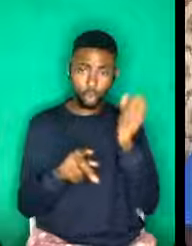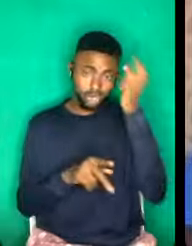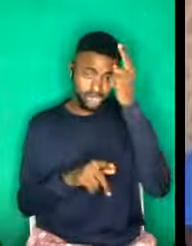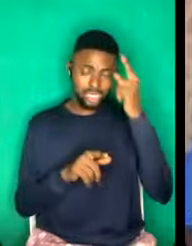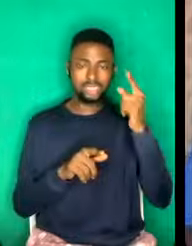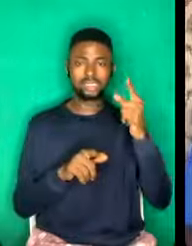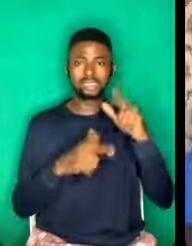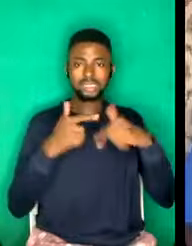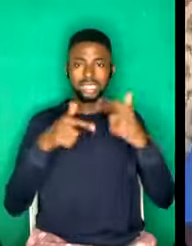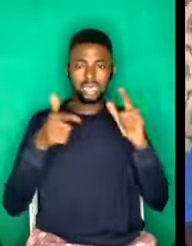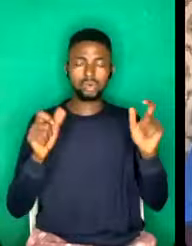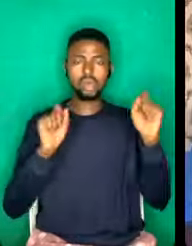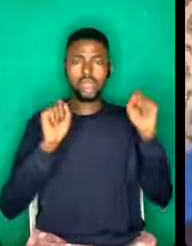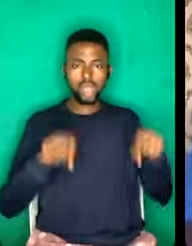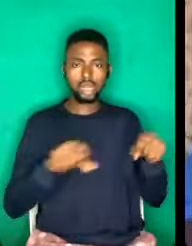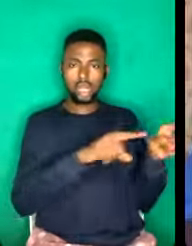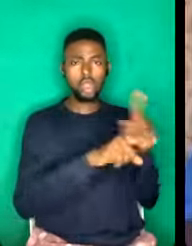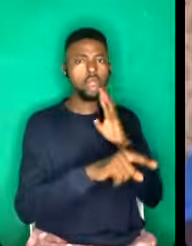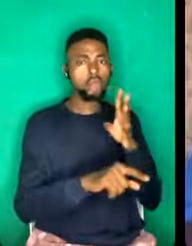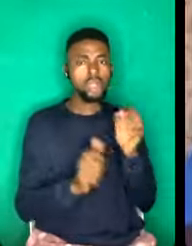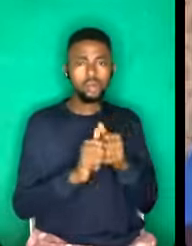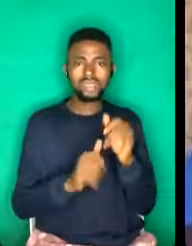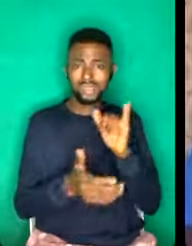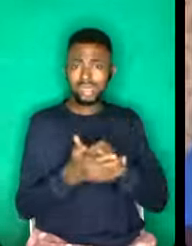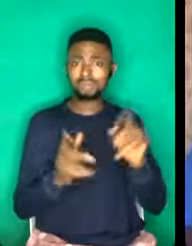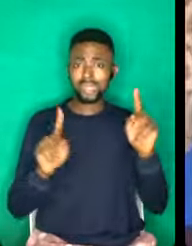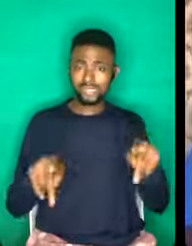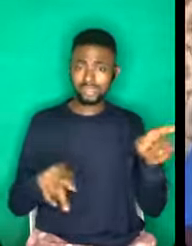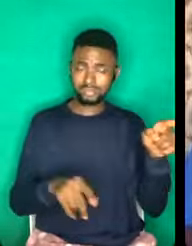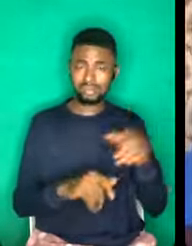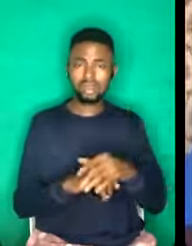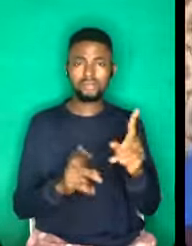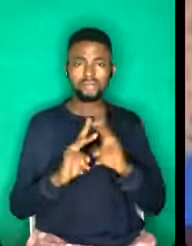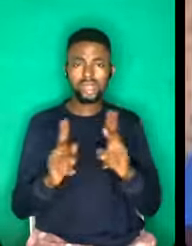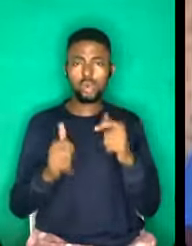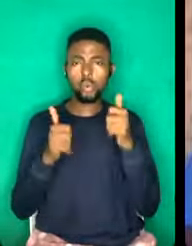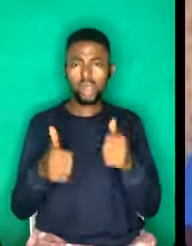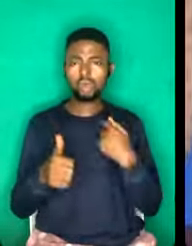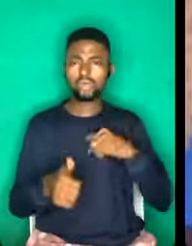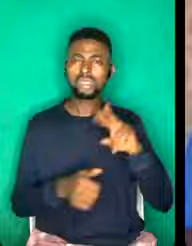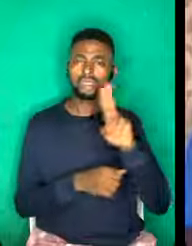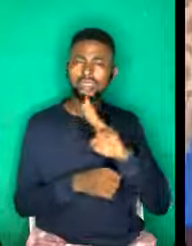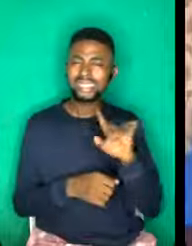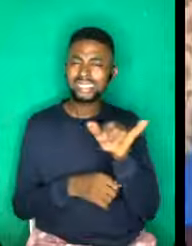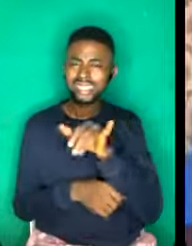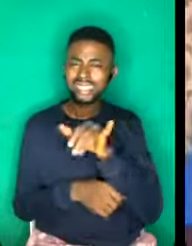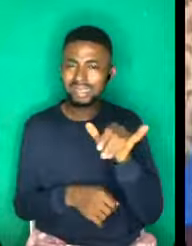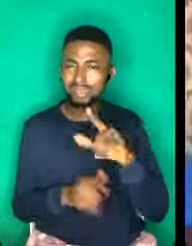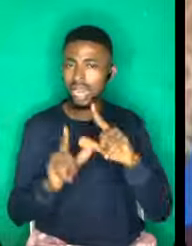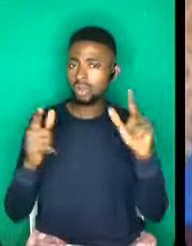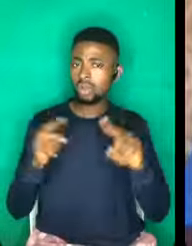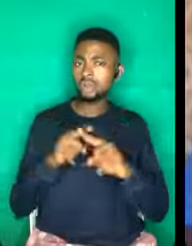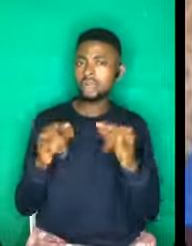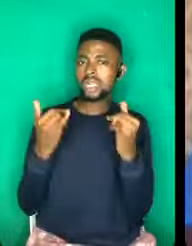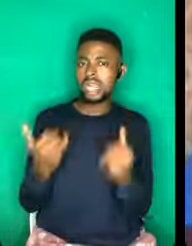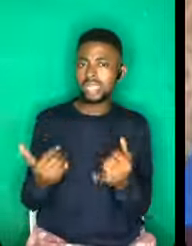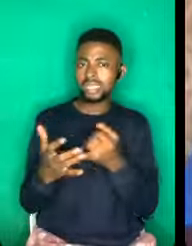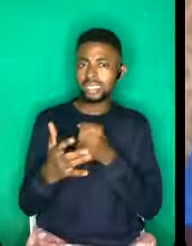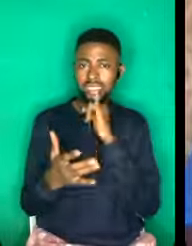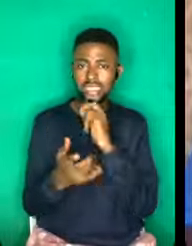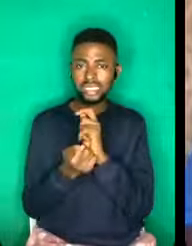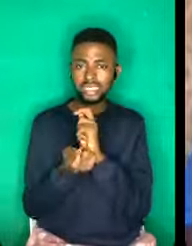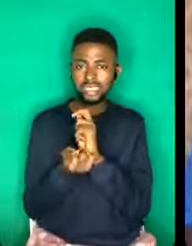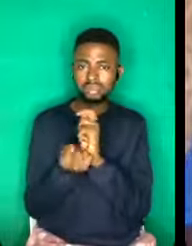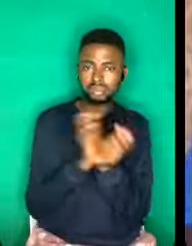that person. Mr. Bayo can communicate with that person very well. We are using the same sign language. However, now it is being switched to